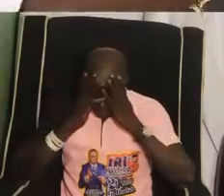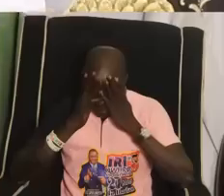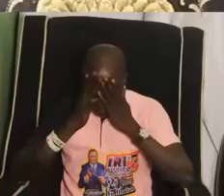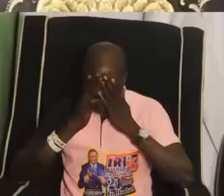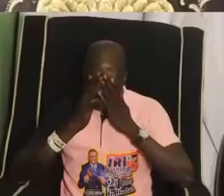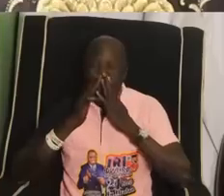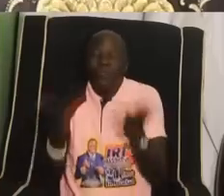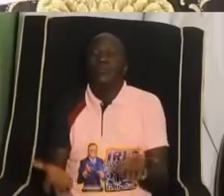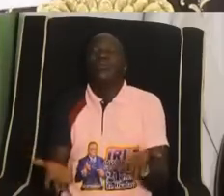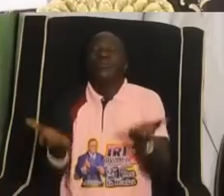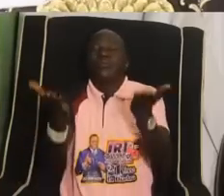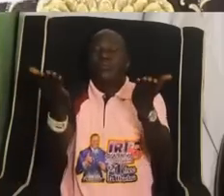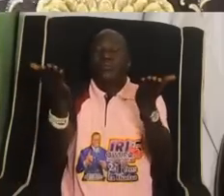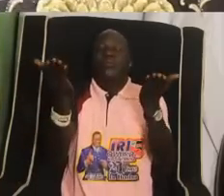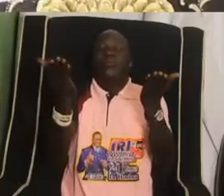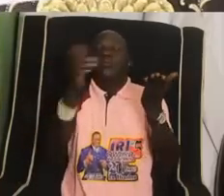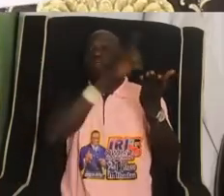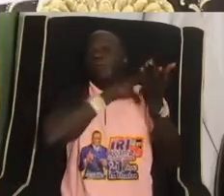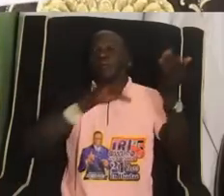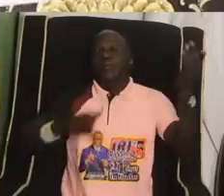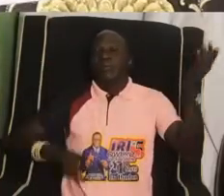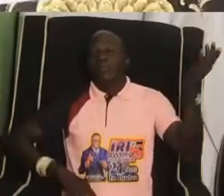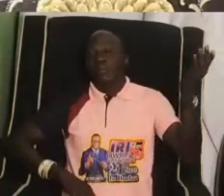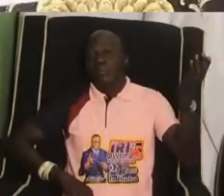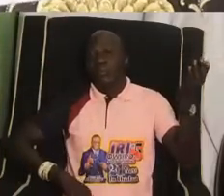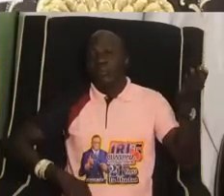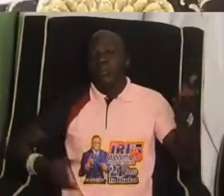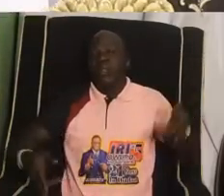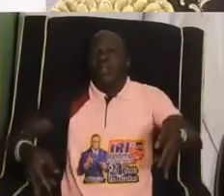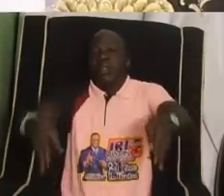e gbe owo soke lift up your hands Lord.